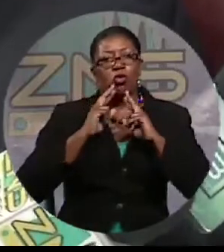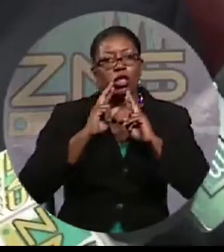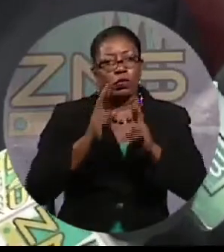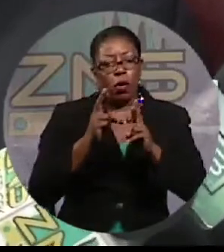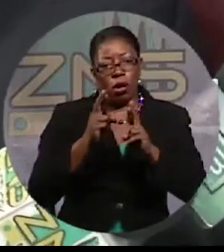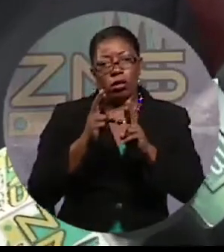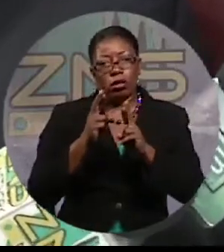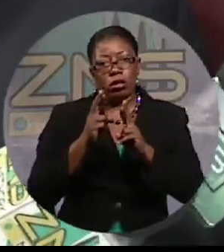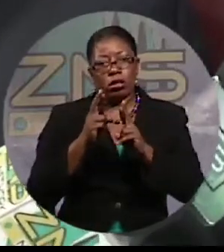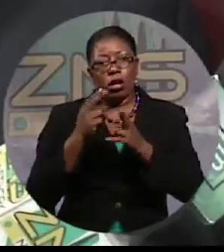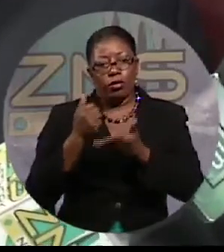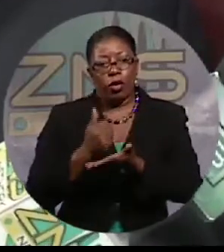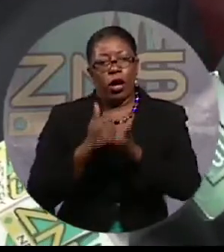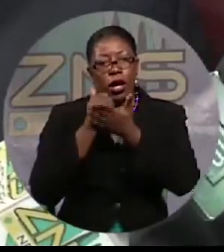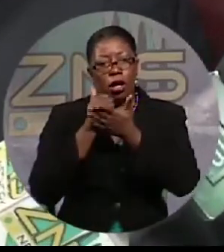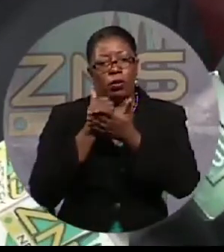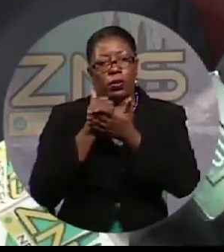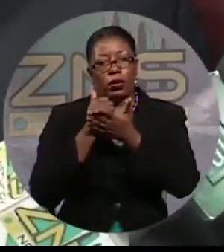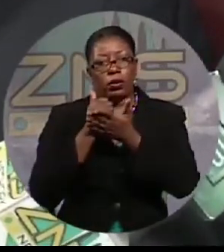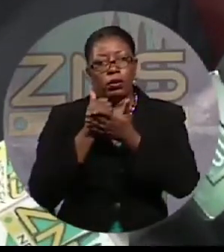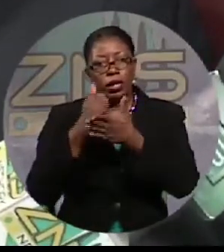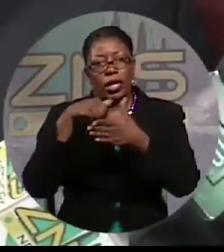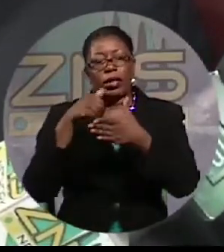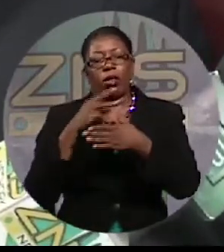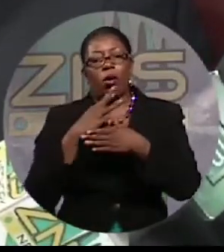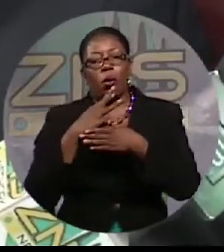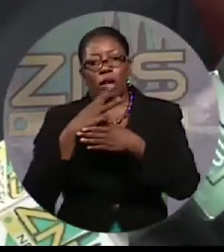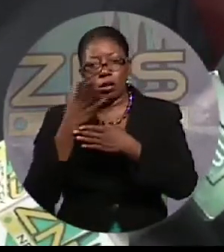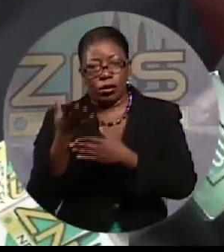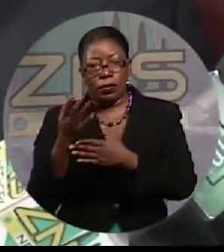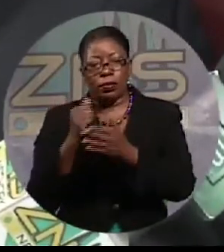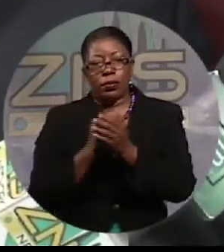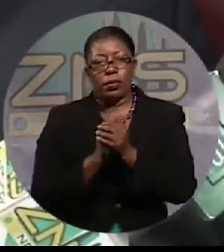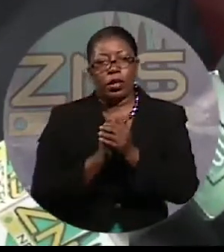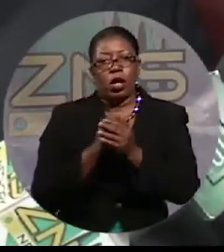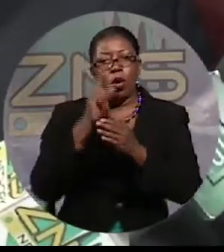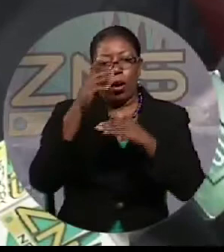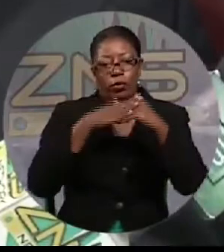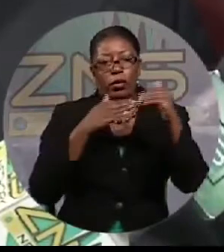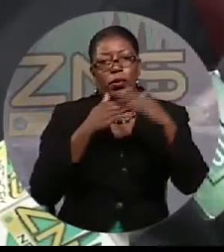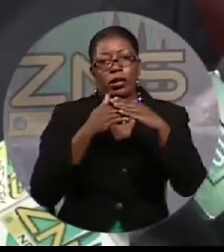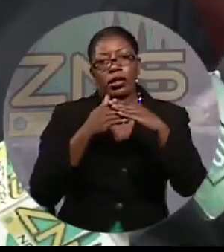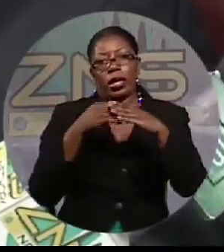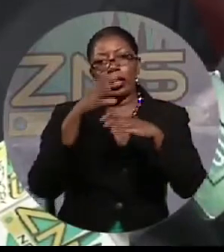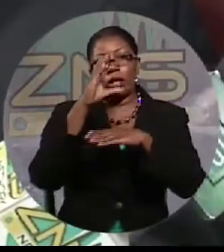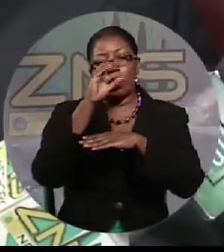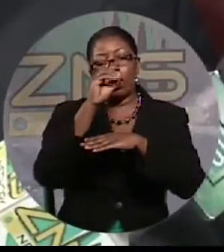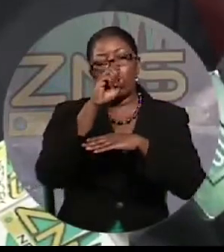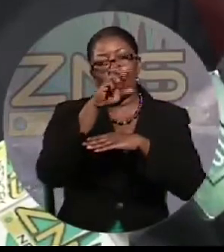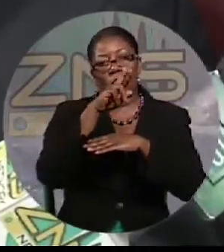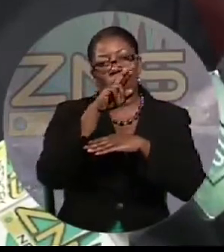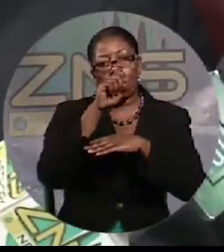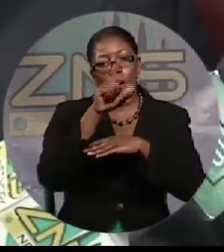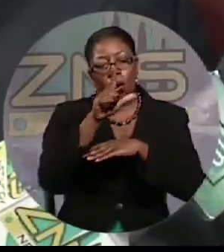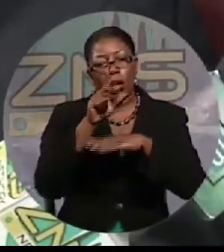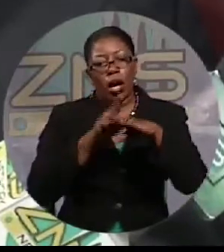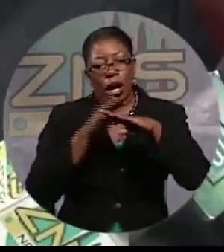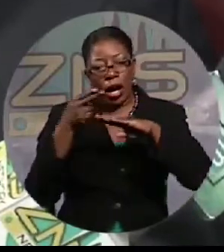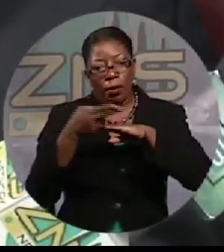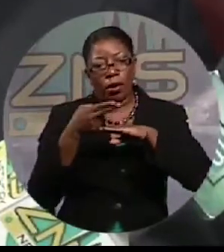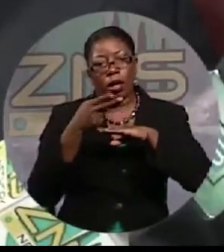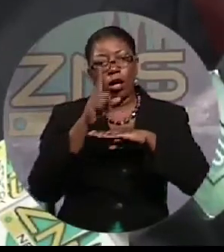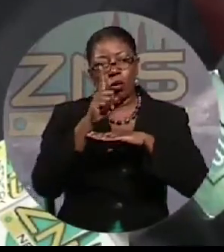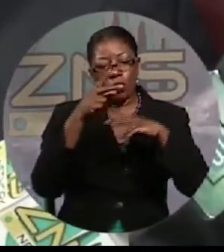preparedness. One has been built at Coral Harbor. Very recently we took possession of one in Freeport, Grand